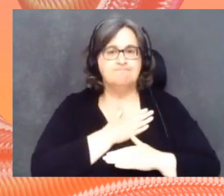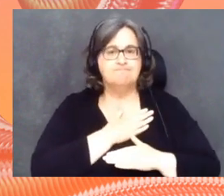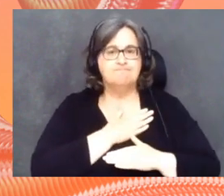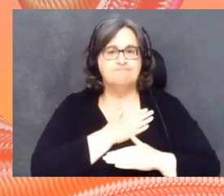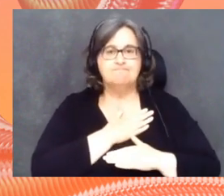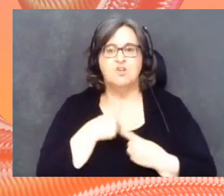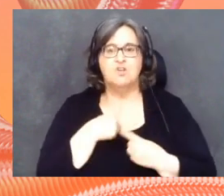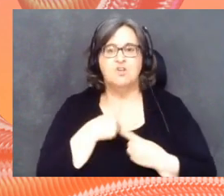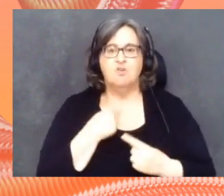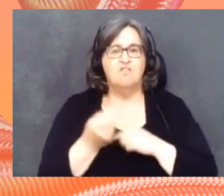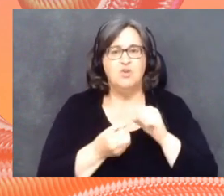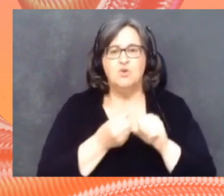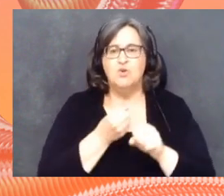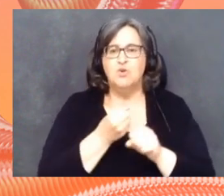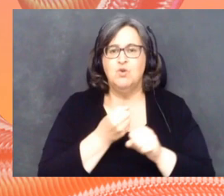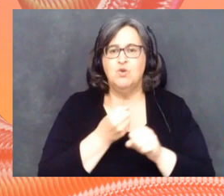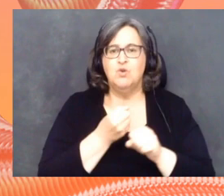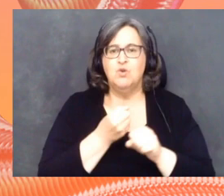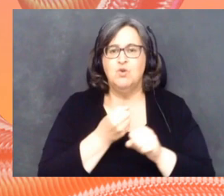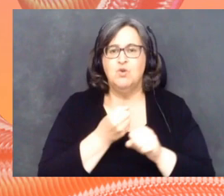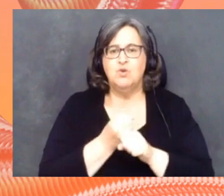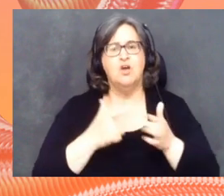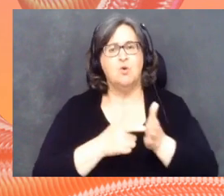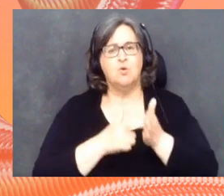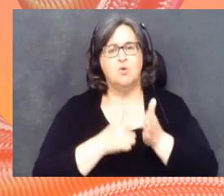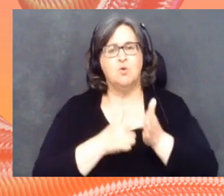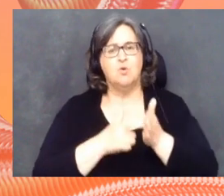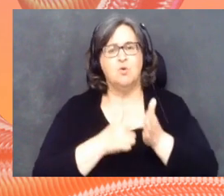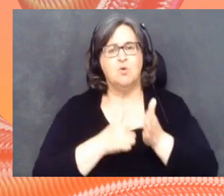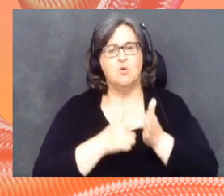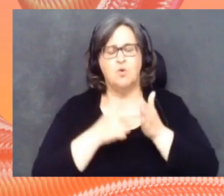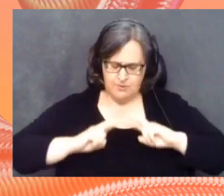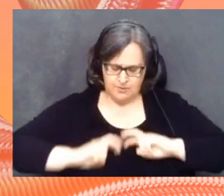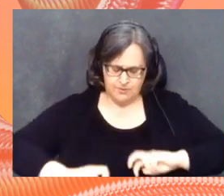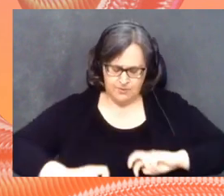years of my life really required me to go deeply internal.